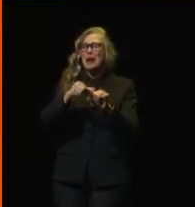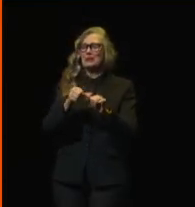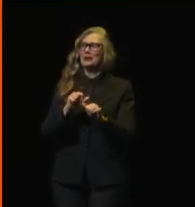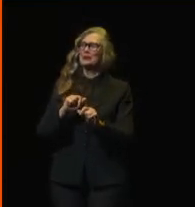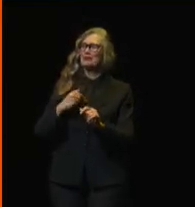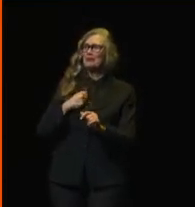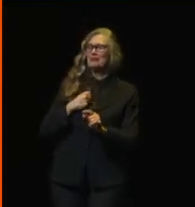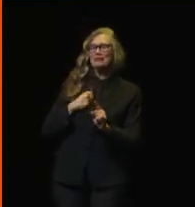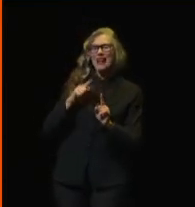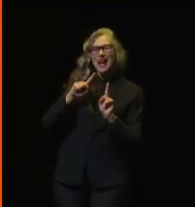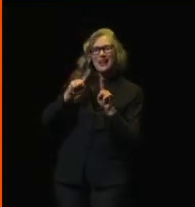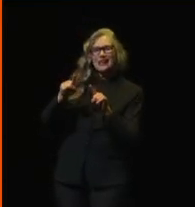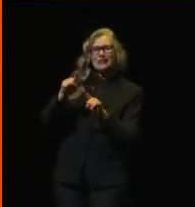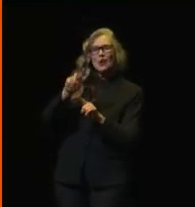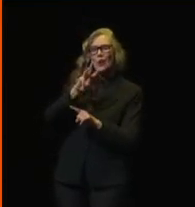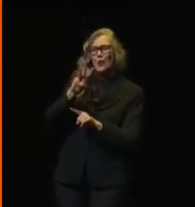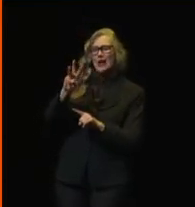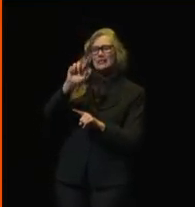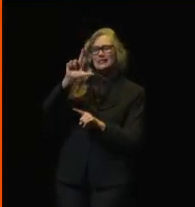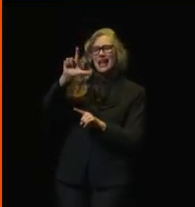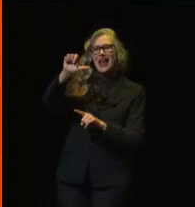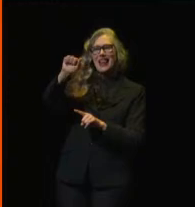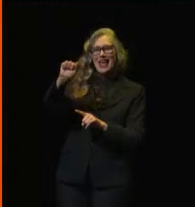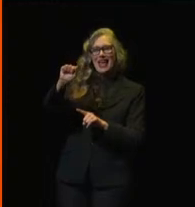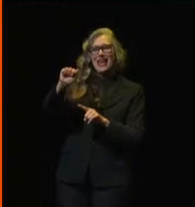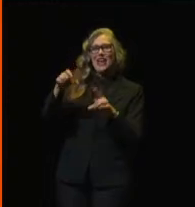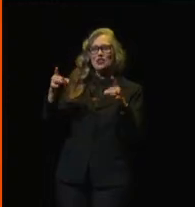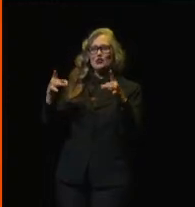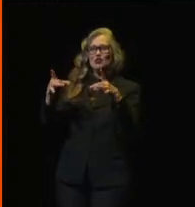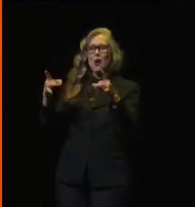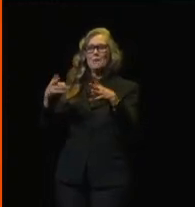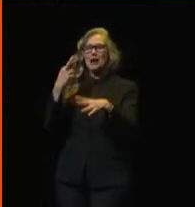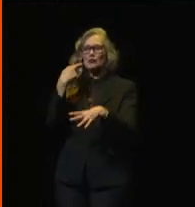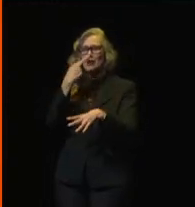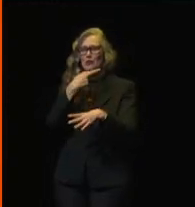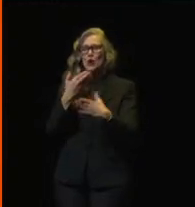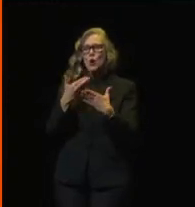LA near Dianne Feinstein's office.